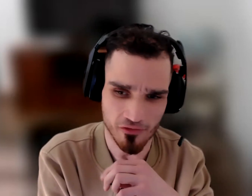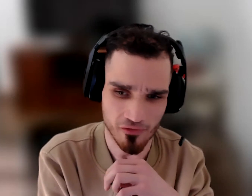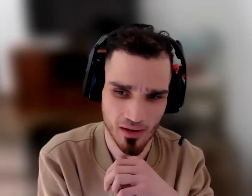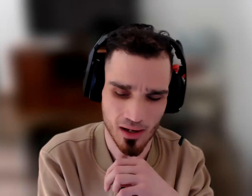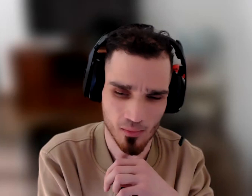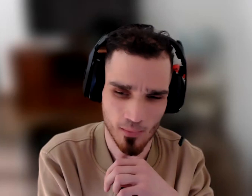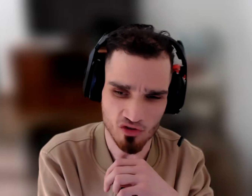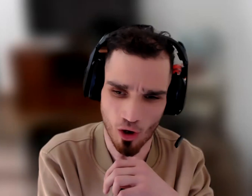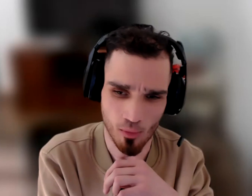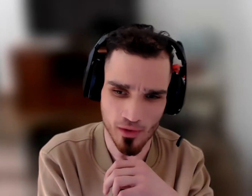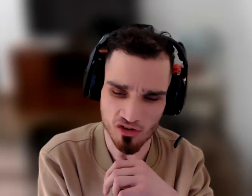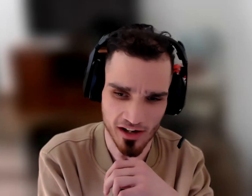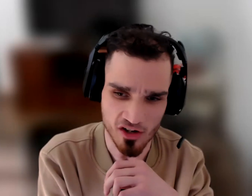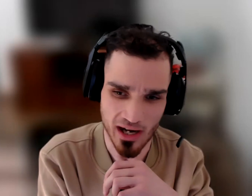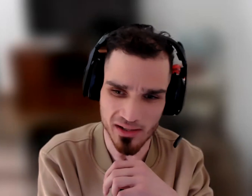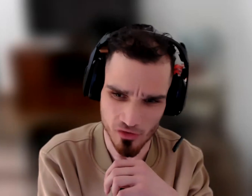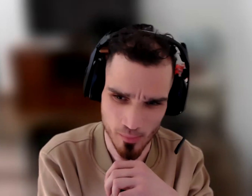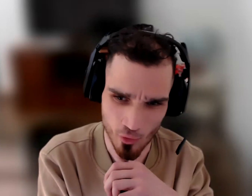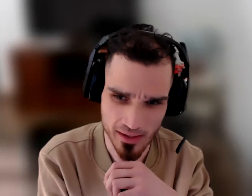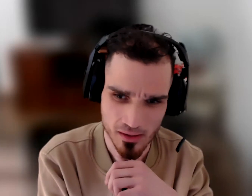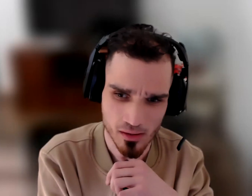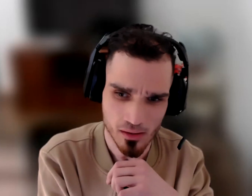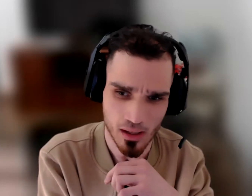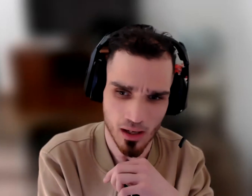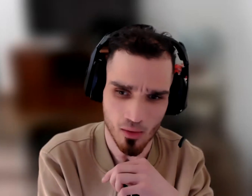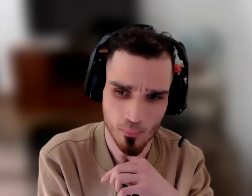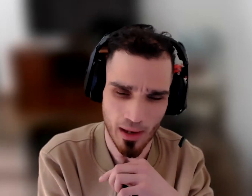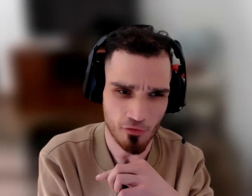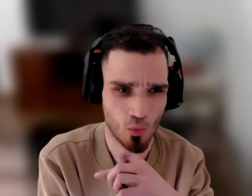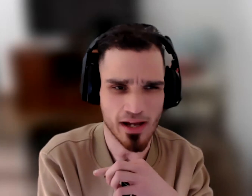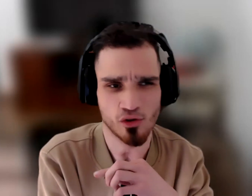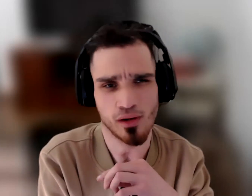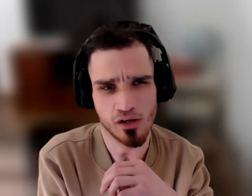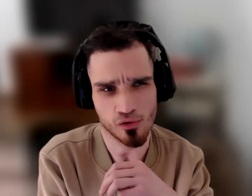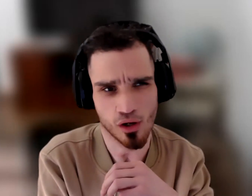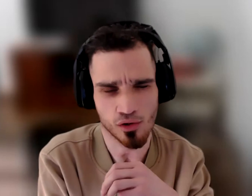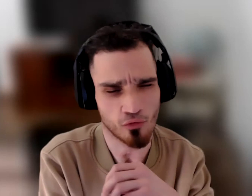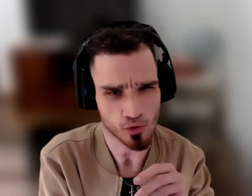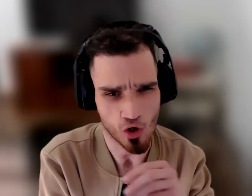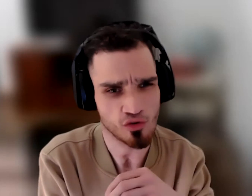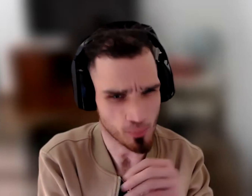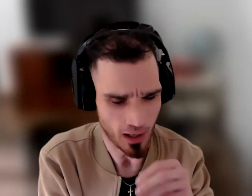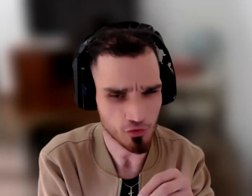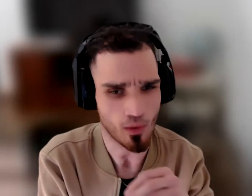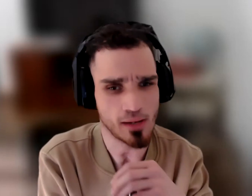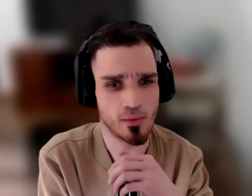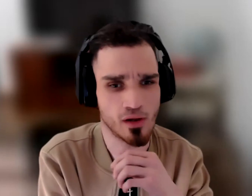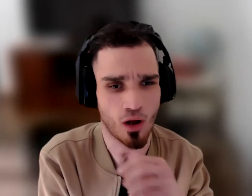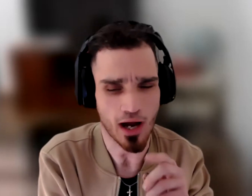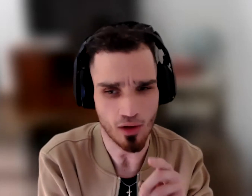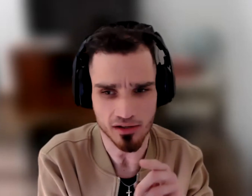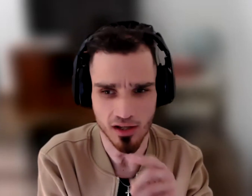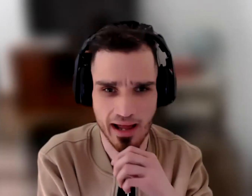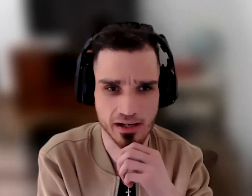have a job or an education, had a disability, passed away 2 days ago, not from COVID, just passed away. But